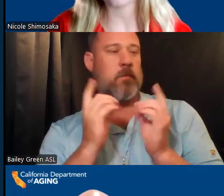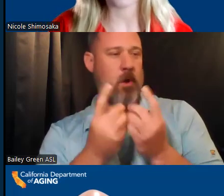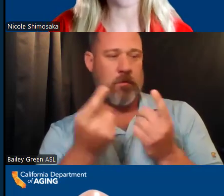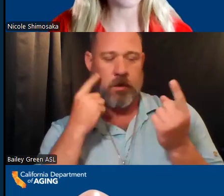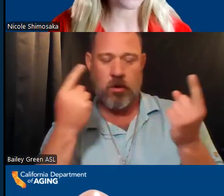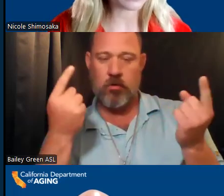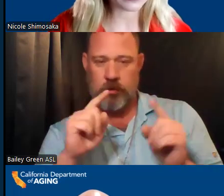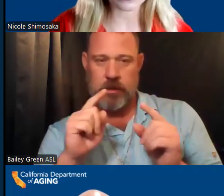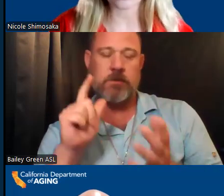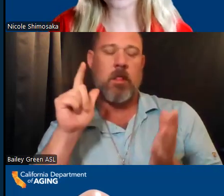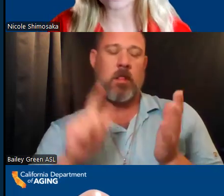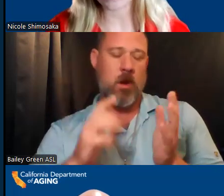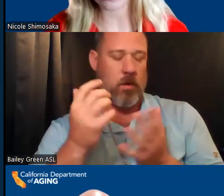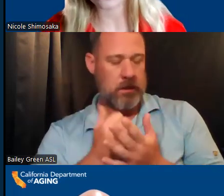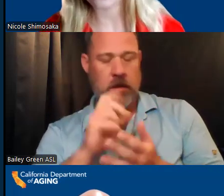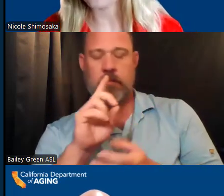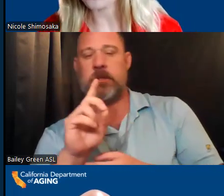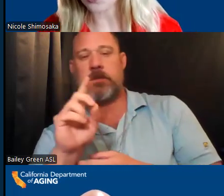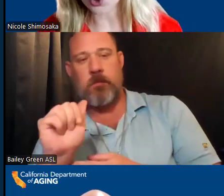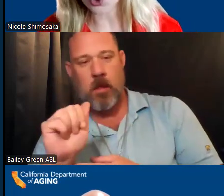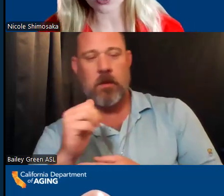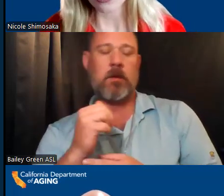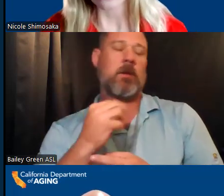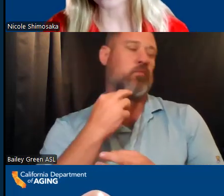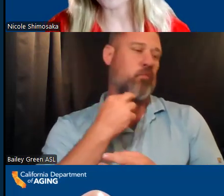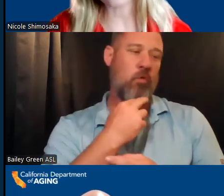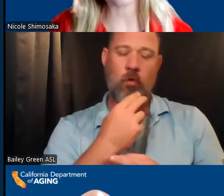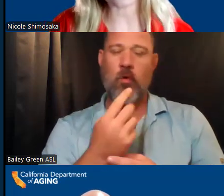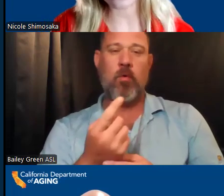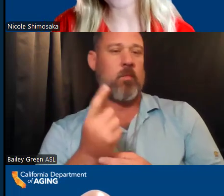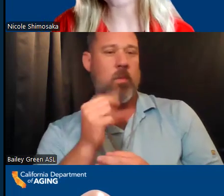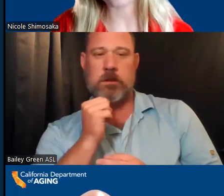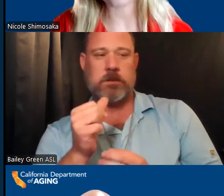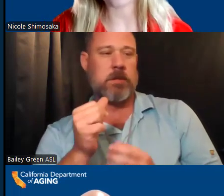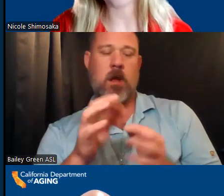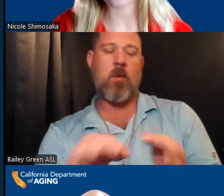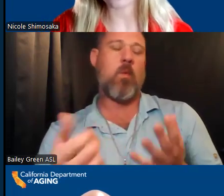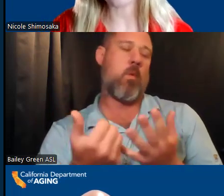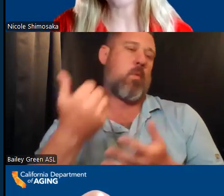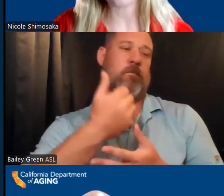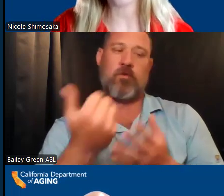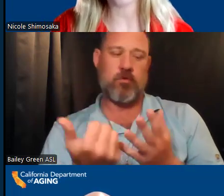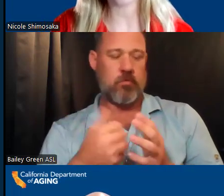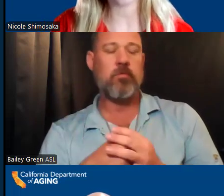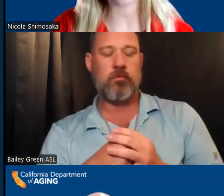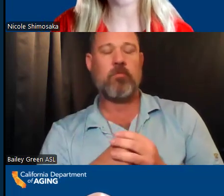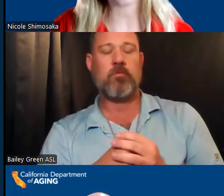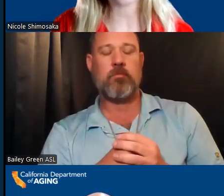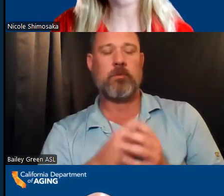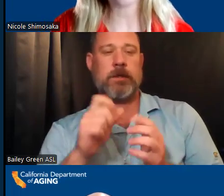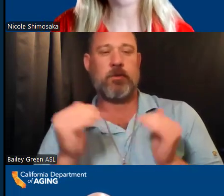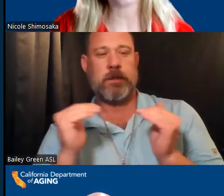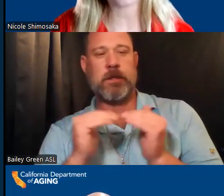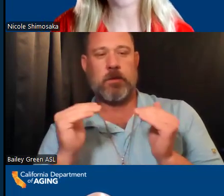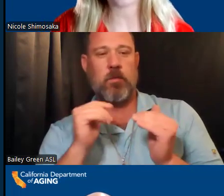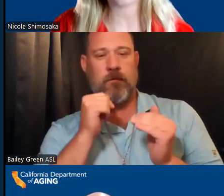that low income, disability, rural, one does not take precedence over the other. They need to be weighted equally